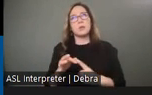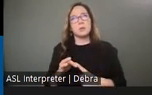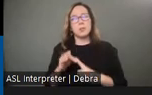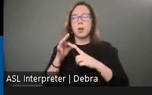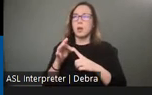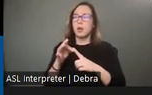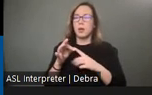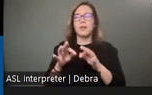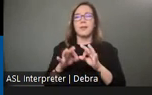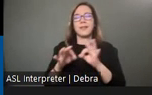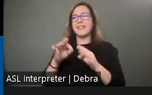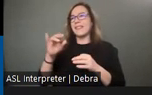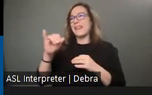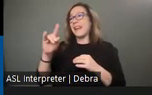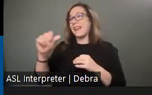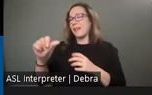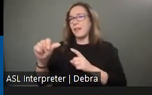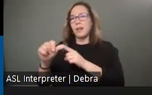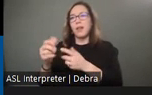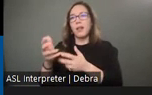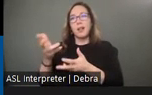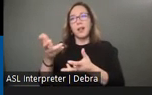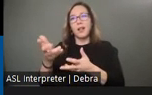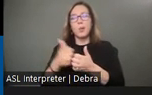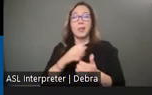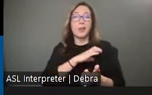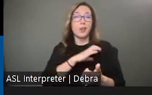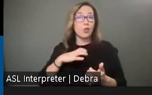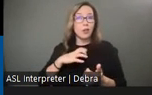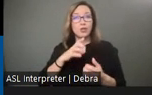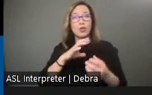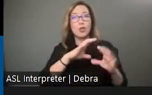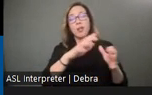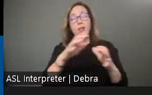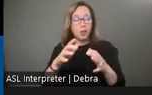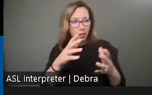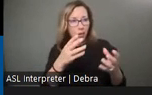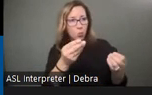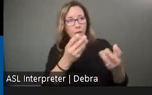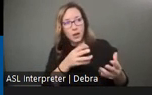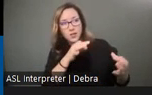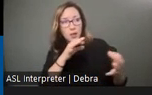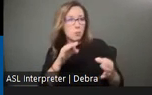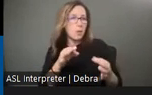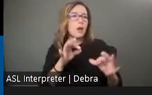lot of interaction with congressional entities who gave us really good feedback in the process.